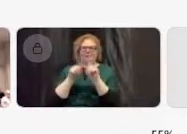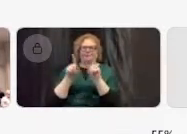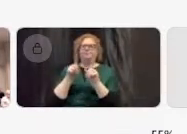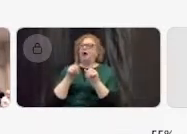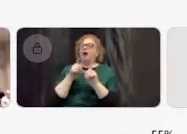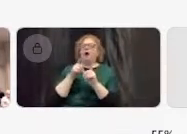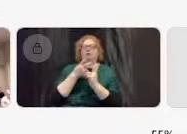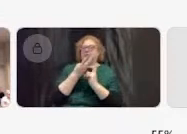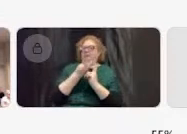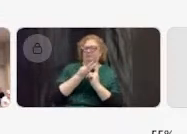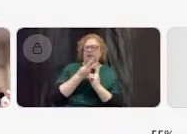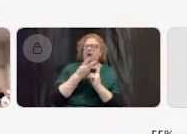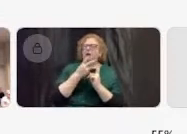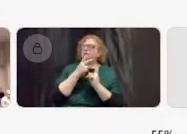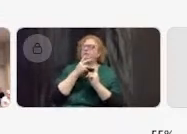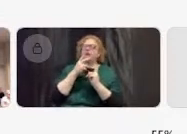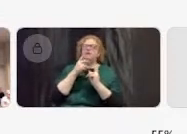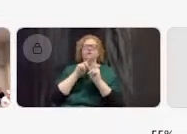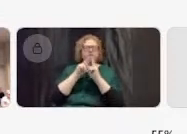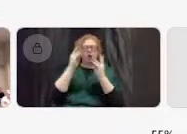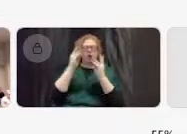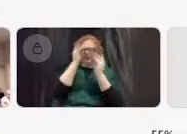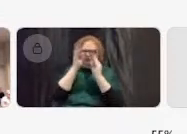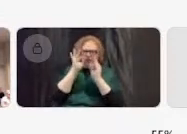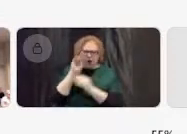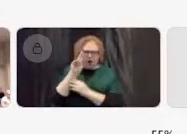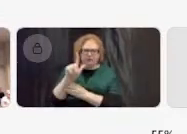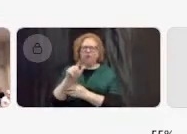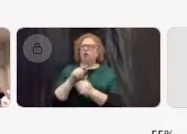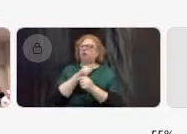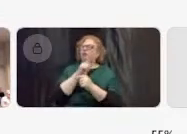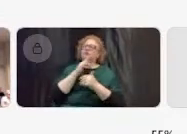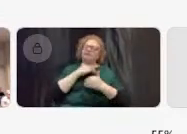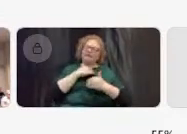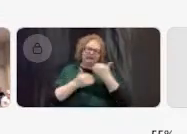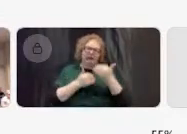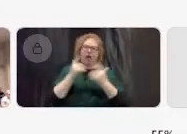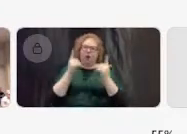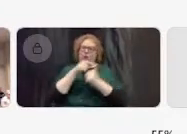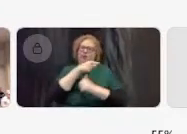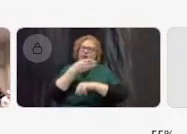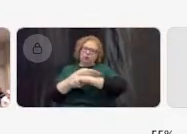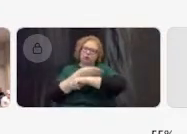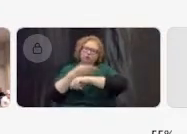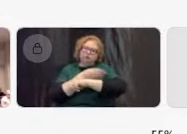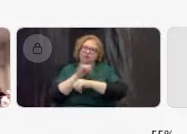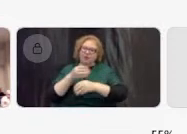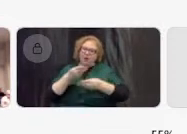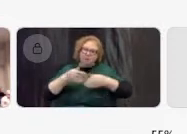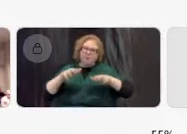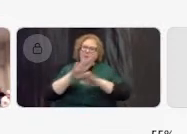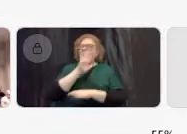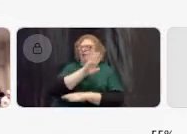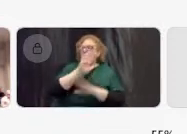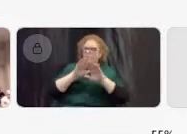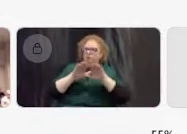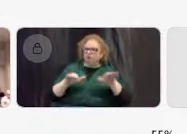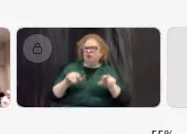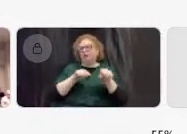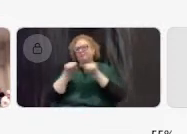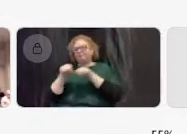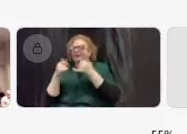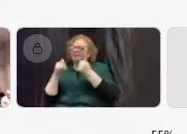nothing but thoughtful. They've been nothing but kind. When they were redoing the property, their children came over and played with my children.